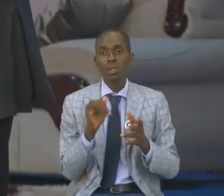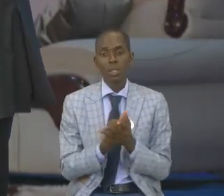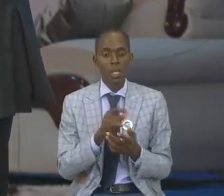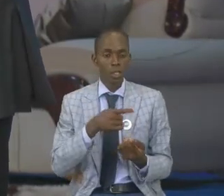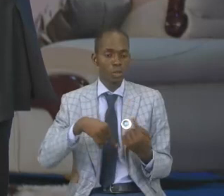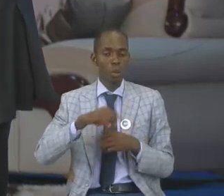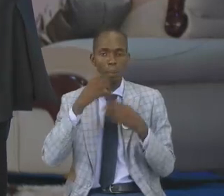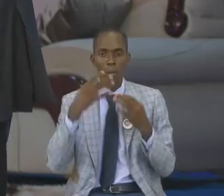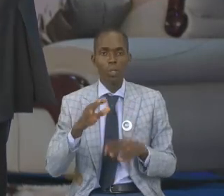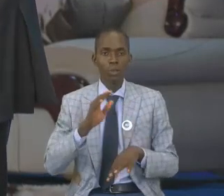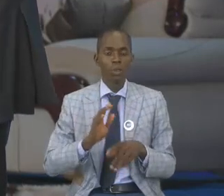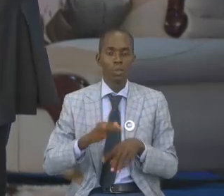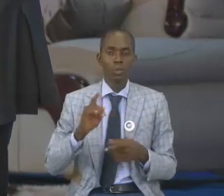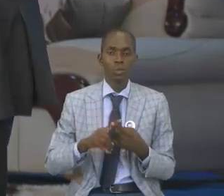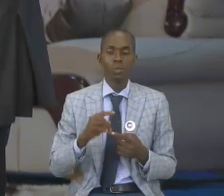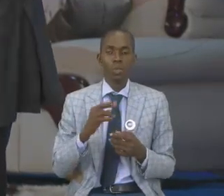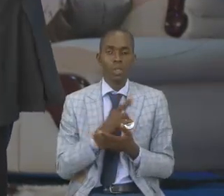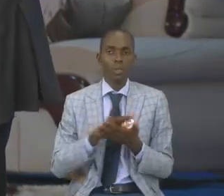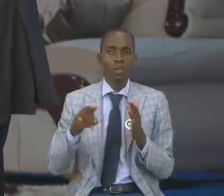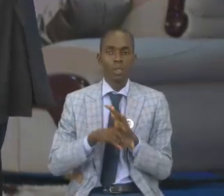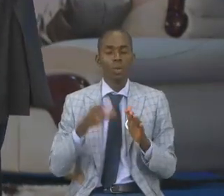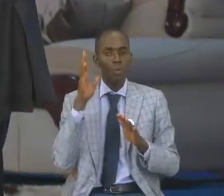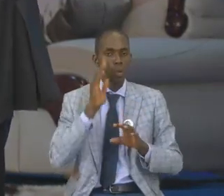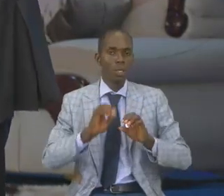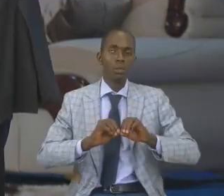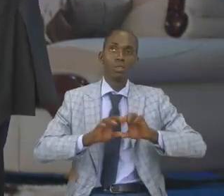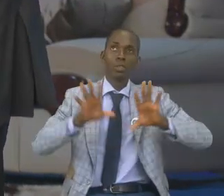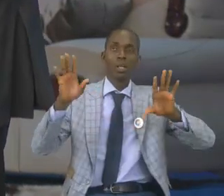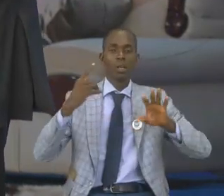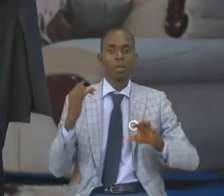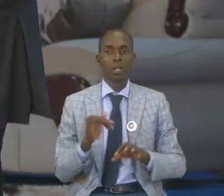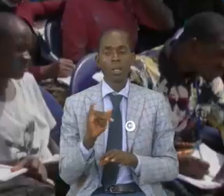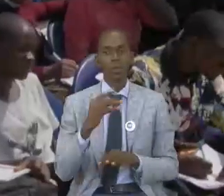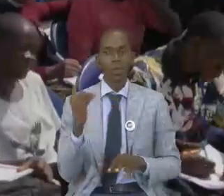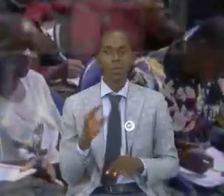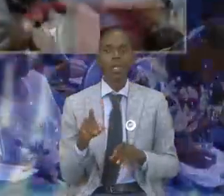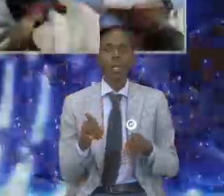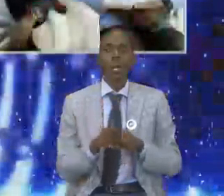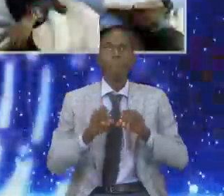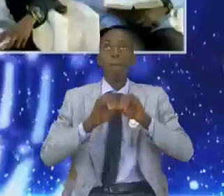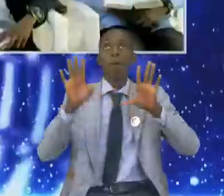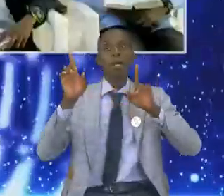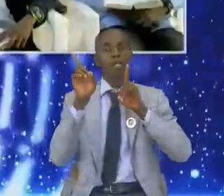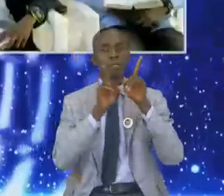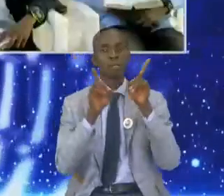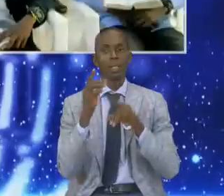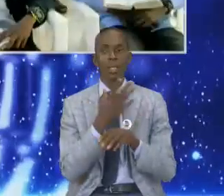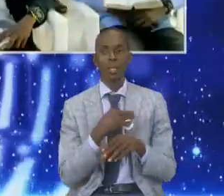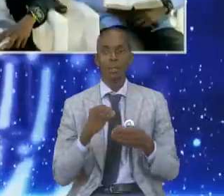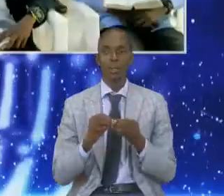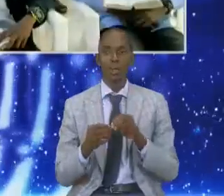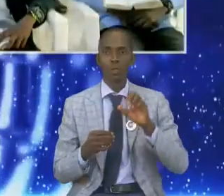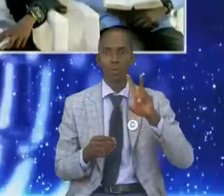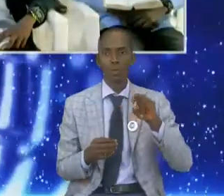unto righteousness will shine forever and ever as bright stars. And then number 12 is a